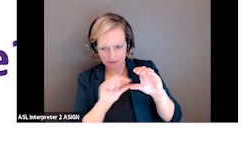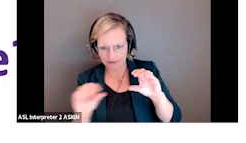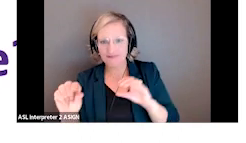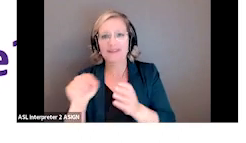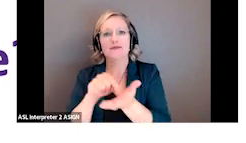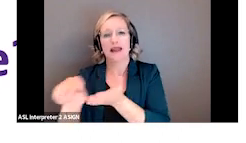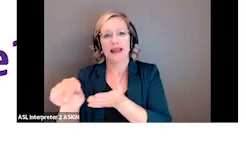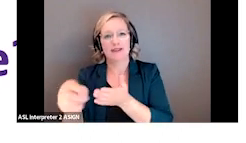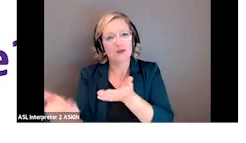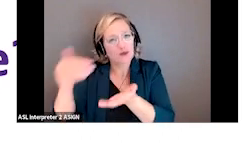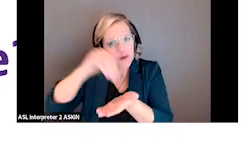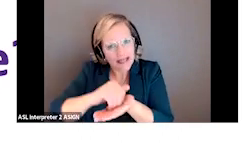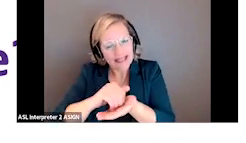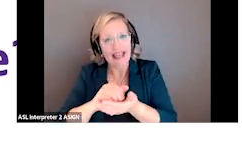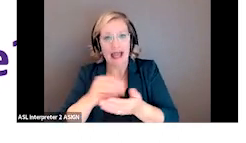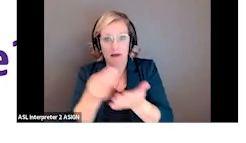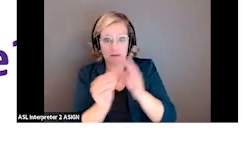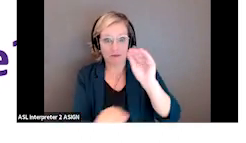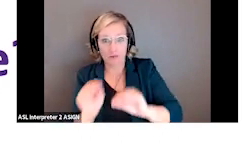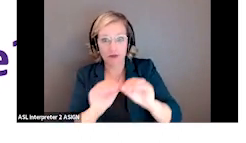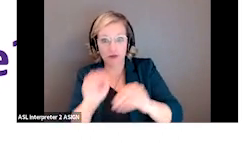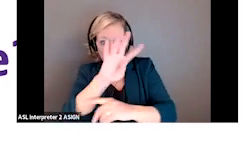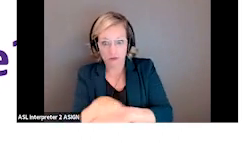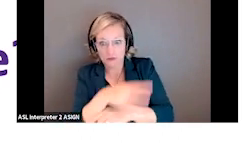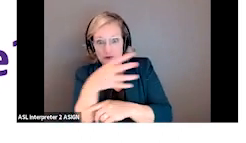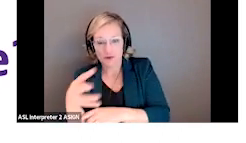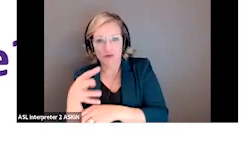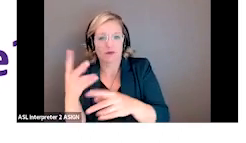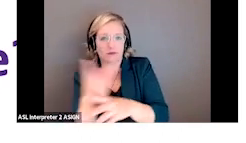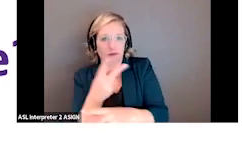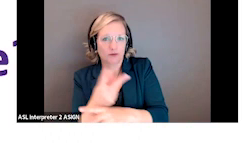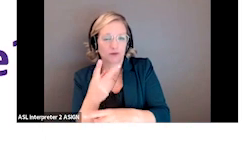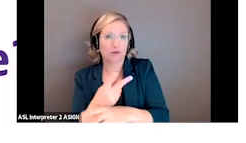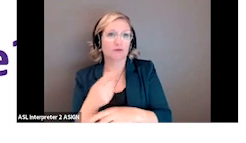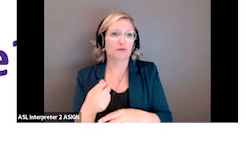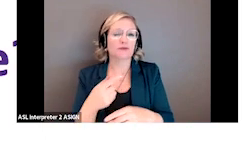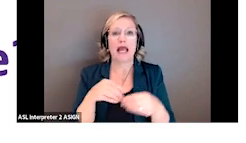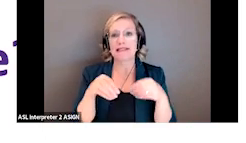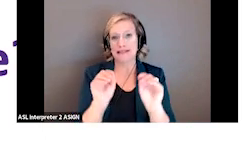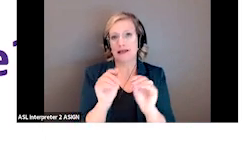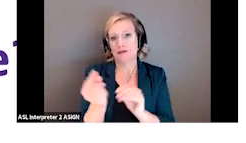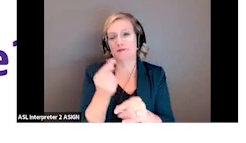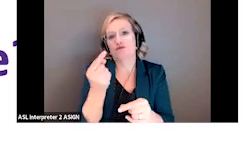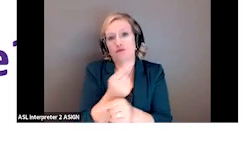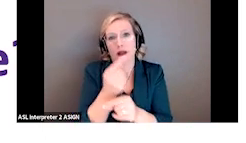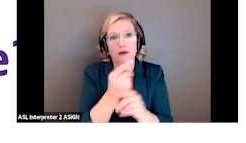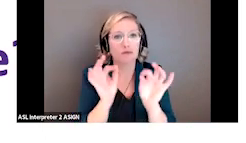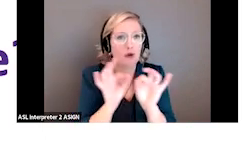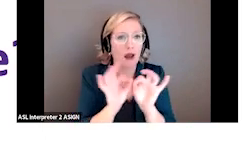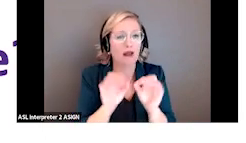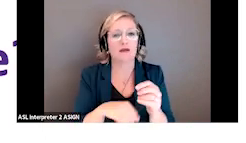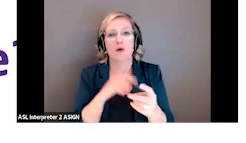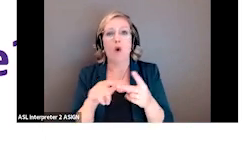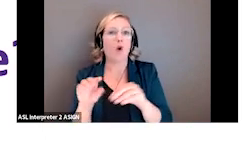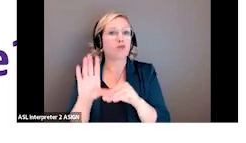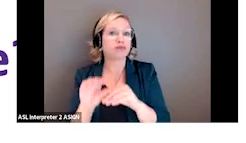rolled into your profitability analysis when you're looking at regular pricing versus discount pricing that you may be doing to support different activities that are going